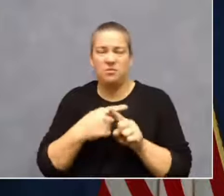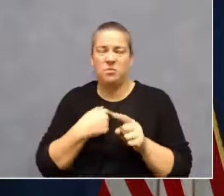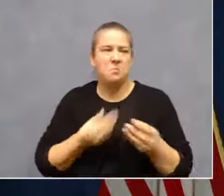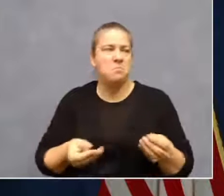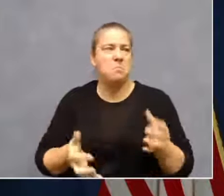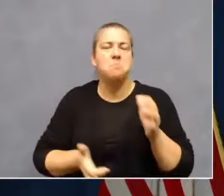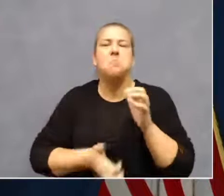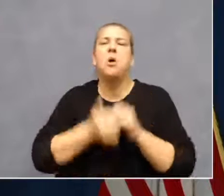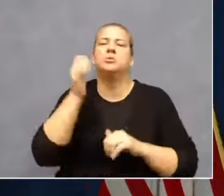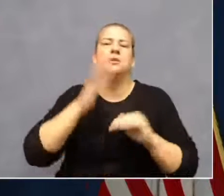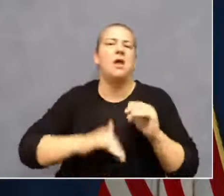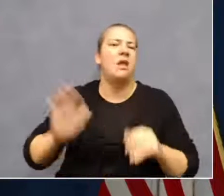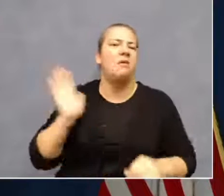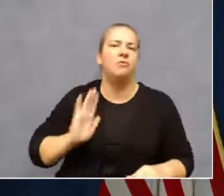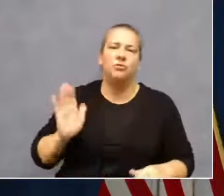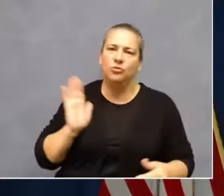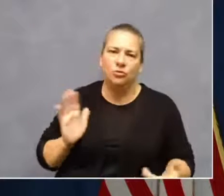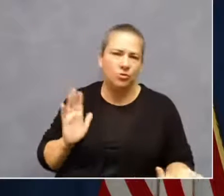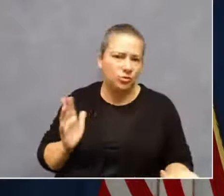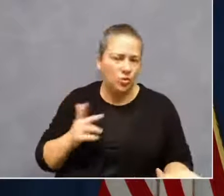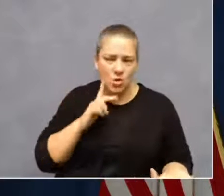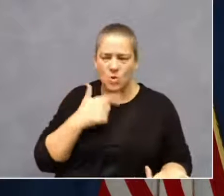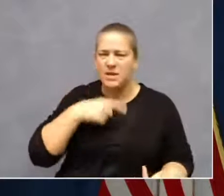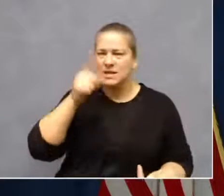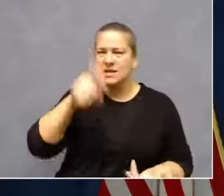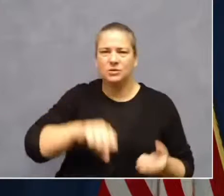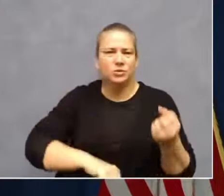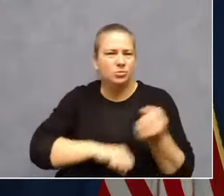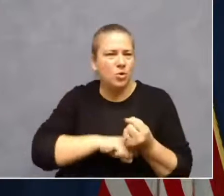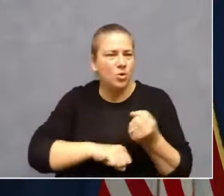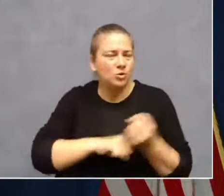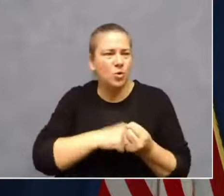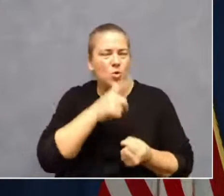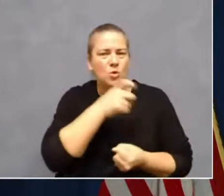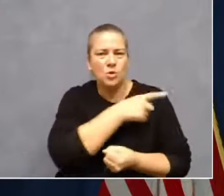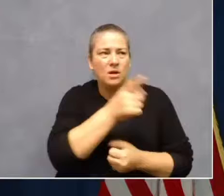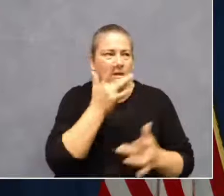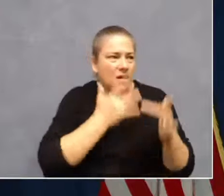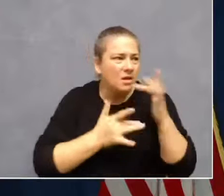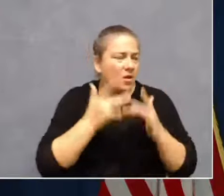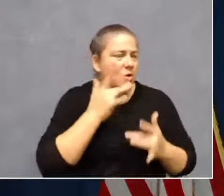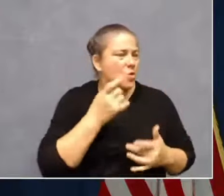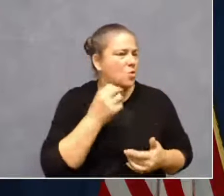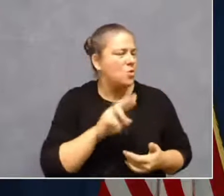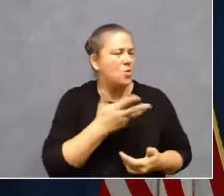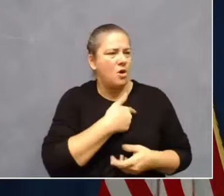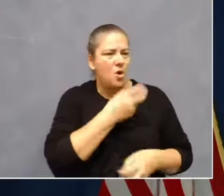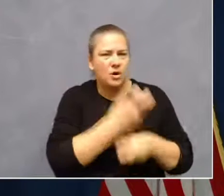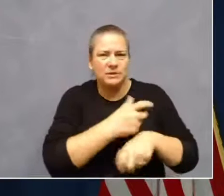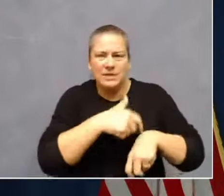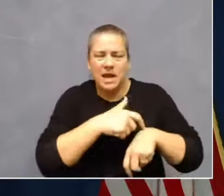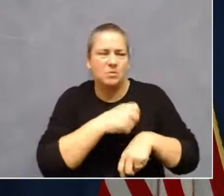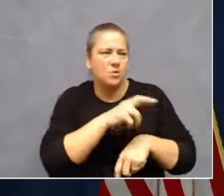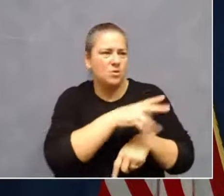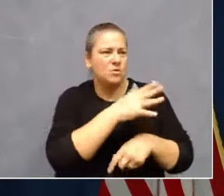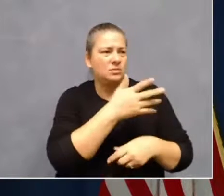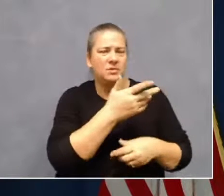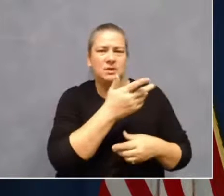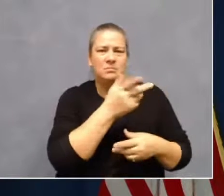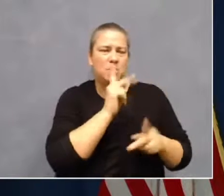support for those that are going through hard times or those who have lost than ever before.